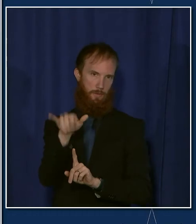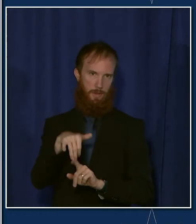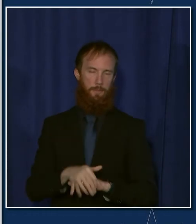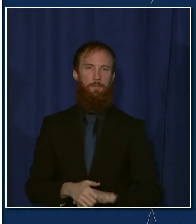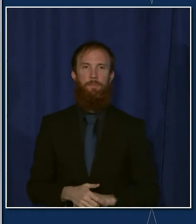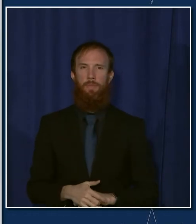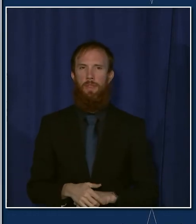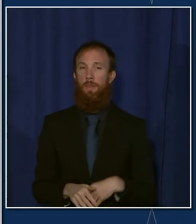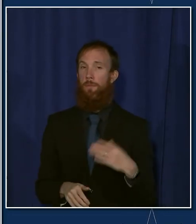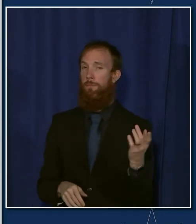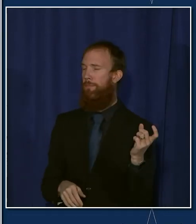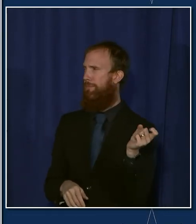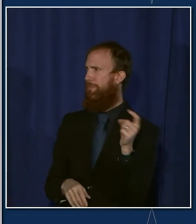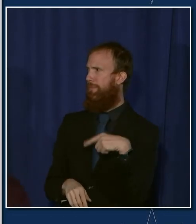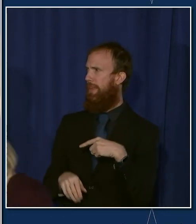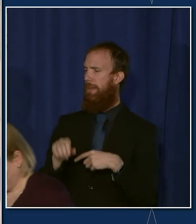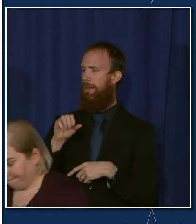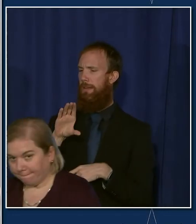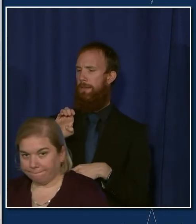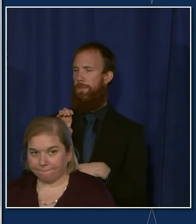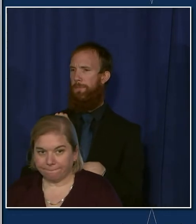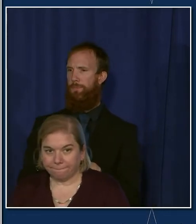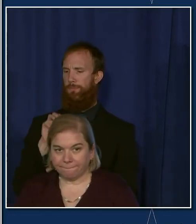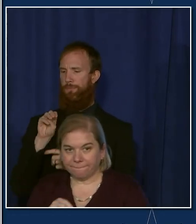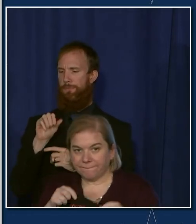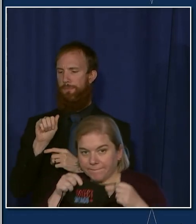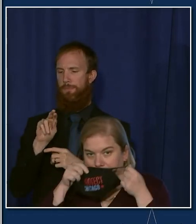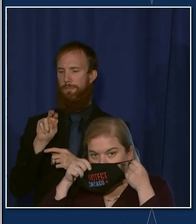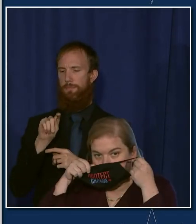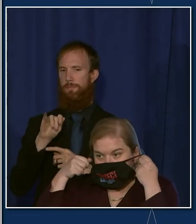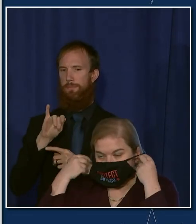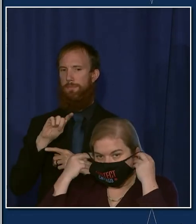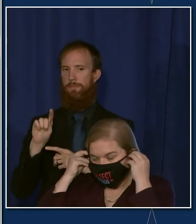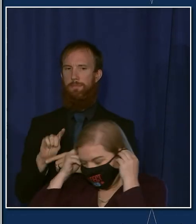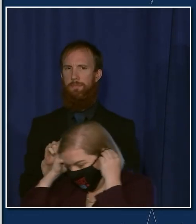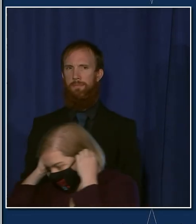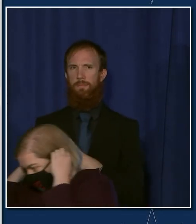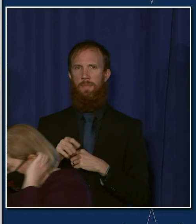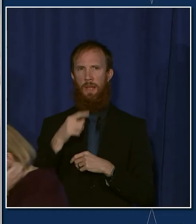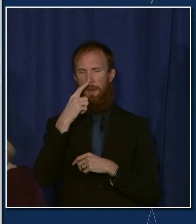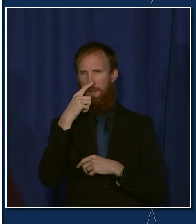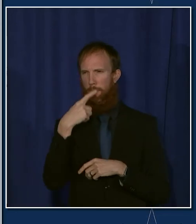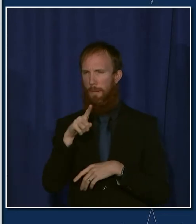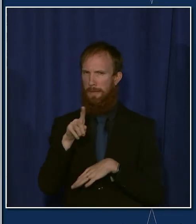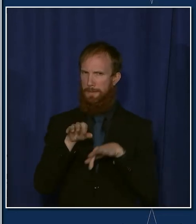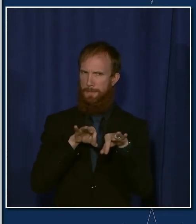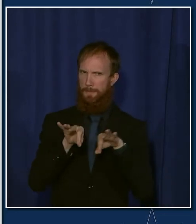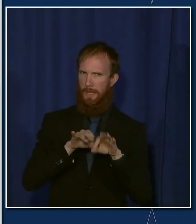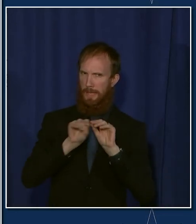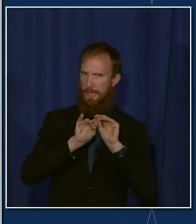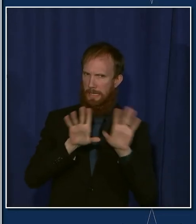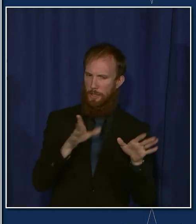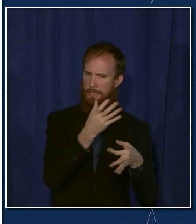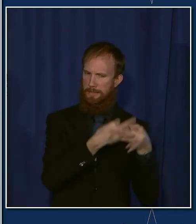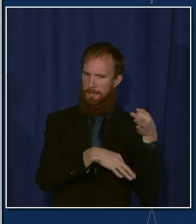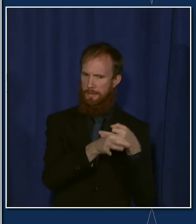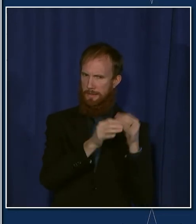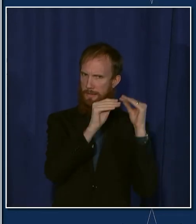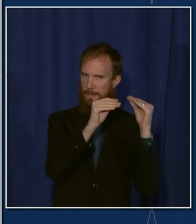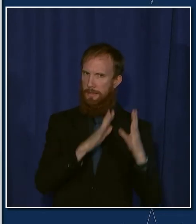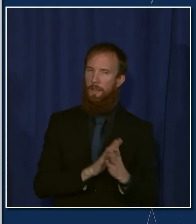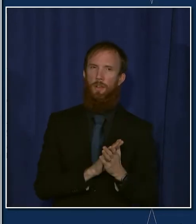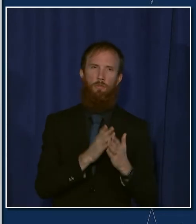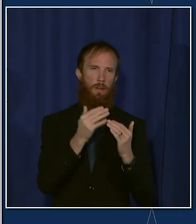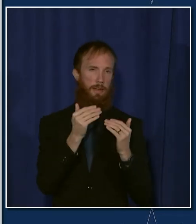Mr. CEO Martinez, can you clarify on the substitutes? So I just want to make sure I understand it, that right